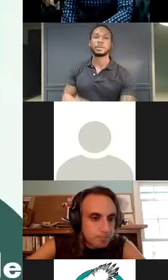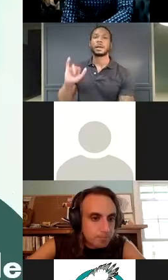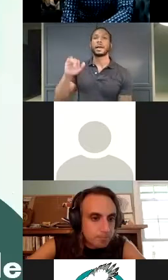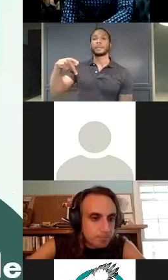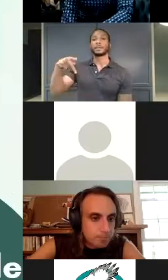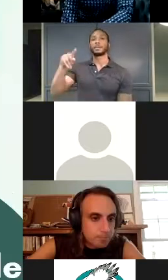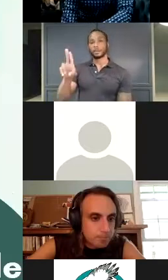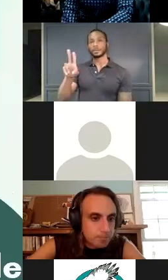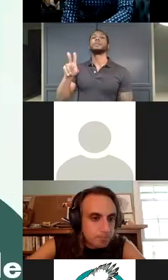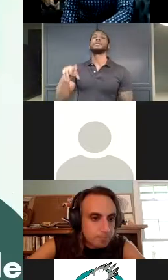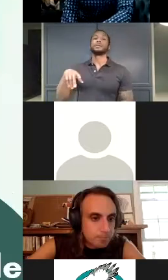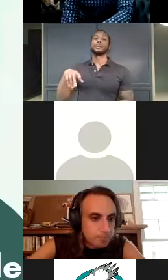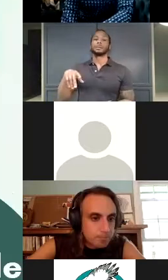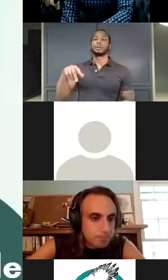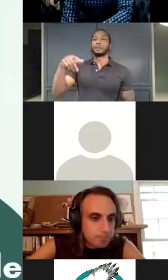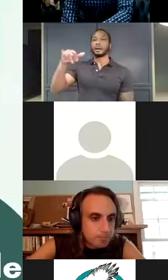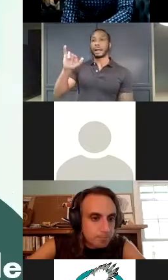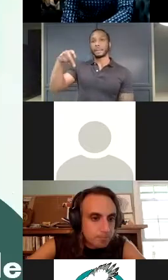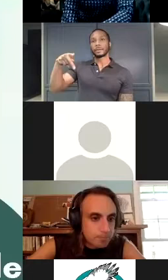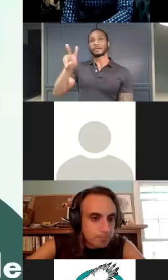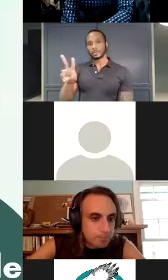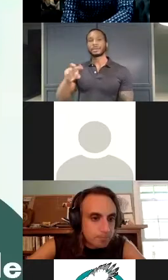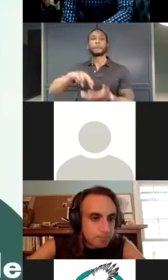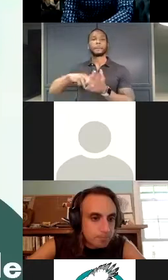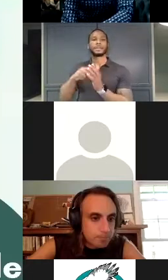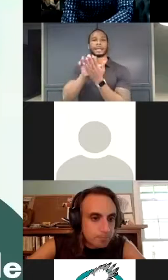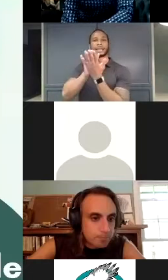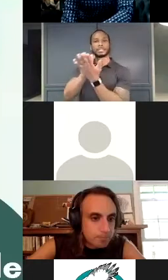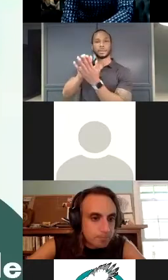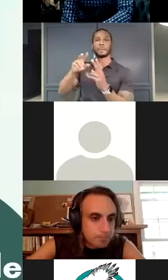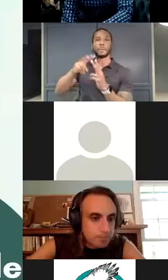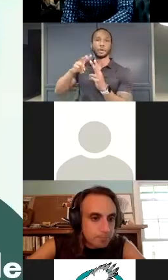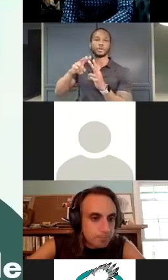or interpersonal violence. I'm using it to mean intimate partner violence. Sorry about that.